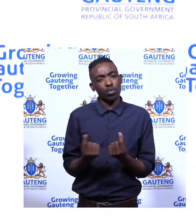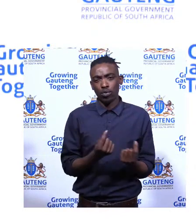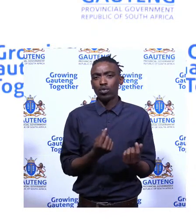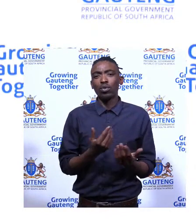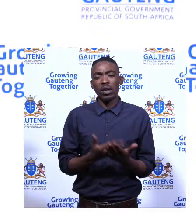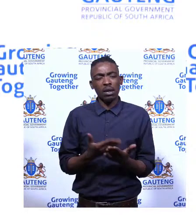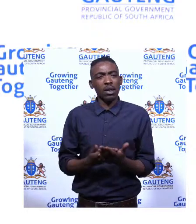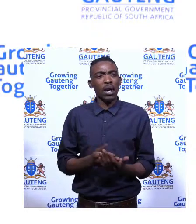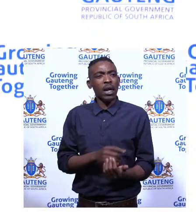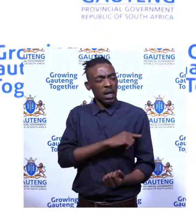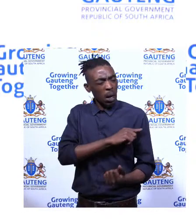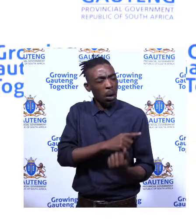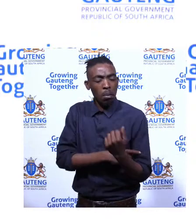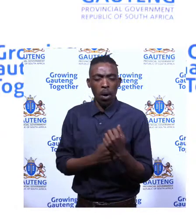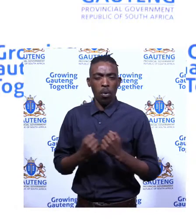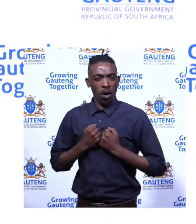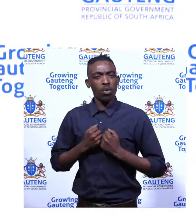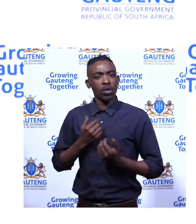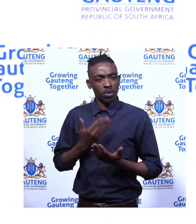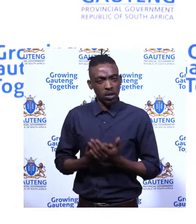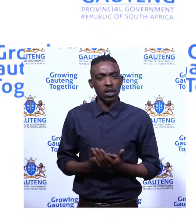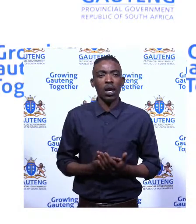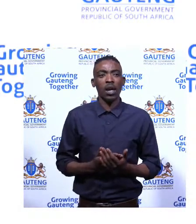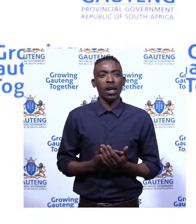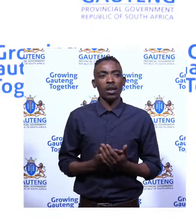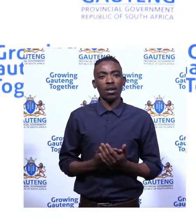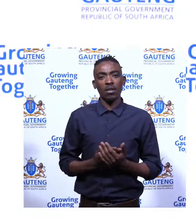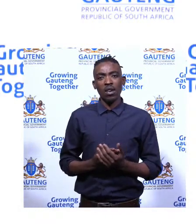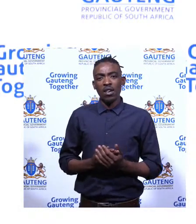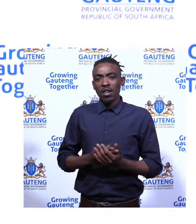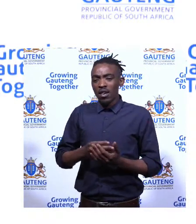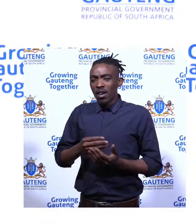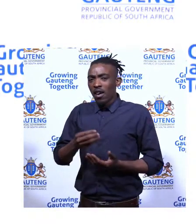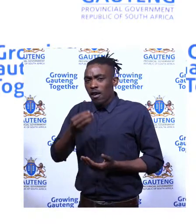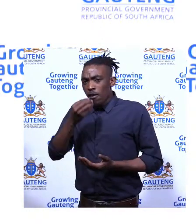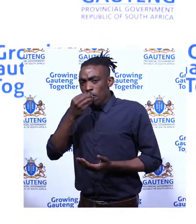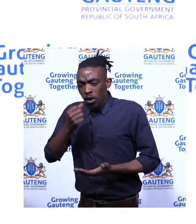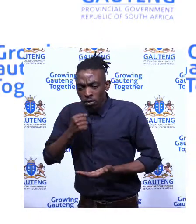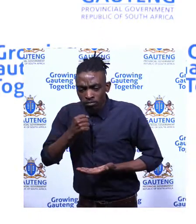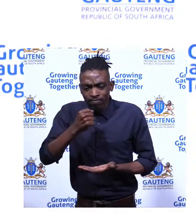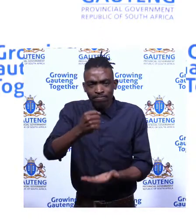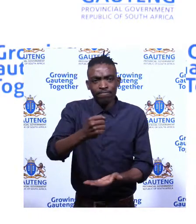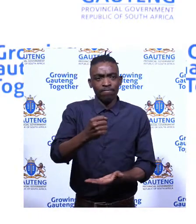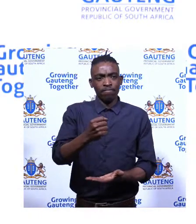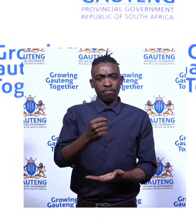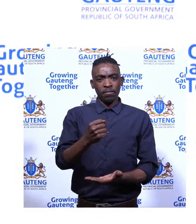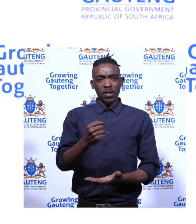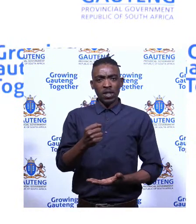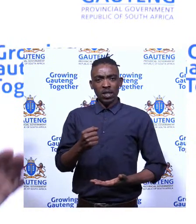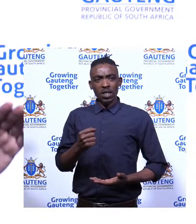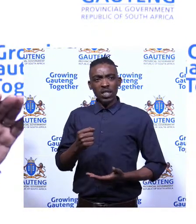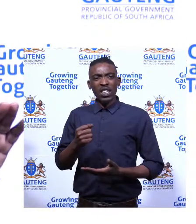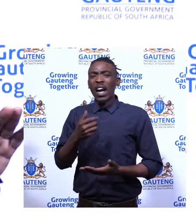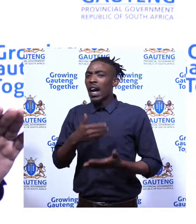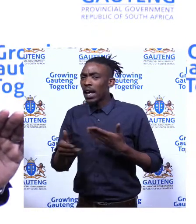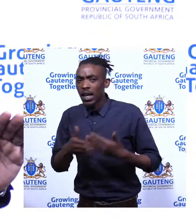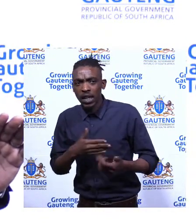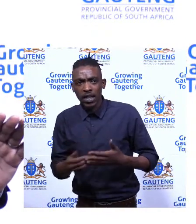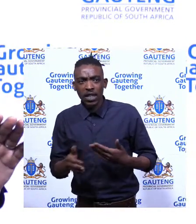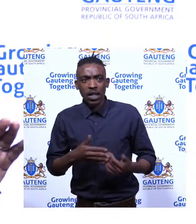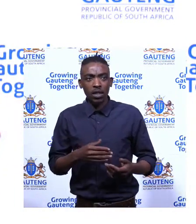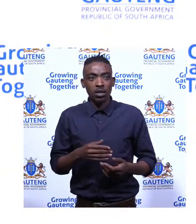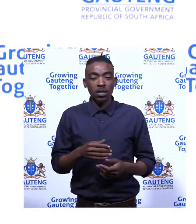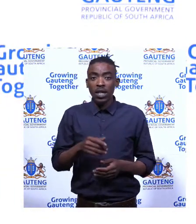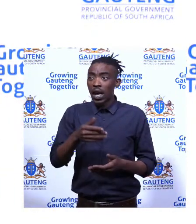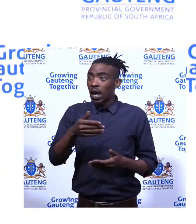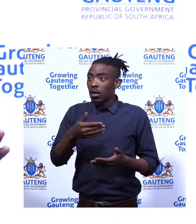just PPE, infrastructure, food relief. They are doing that investigation. Anyone who's got information